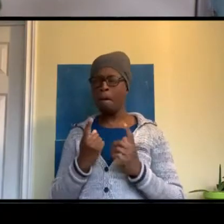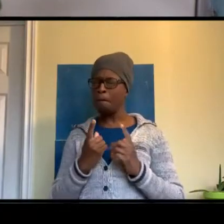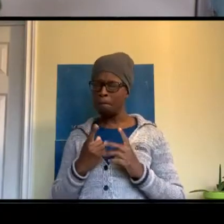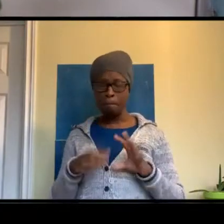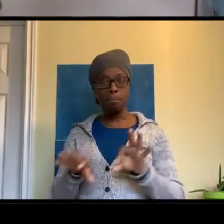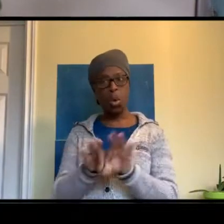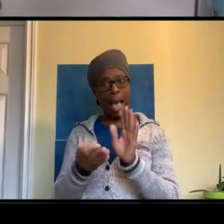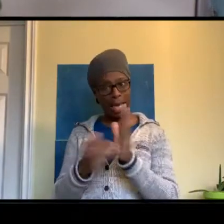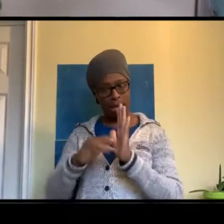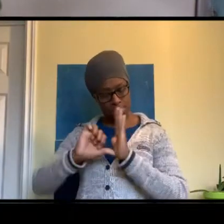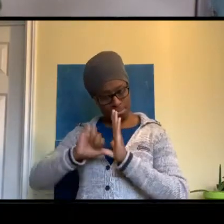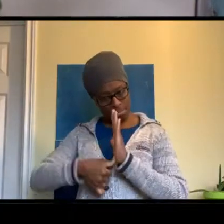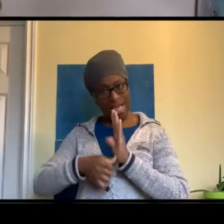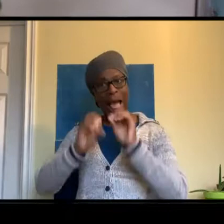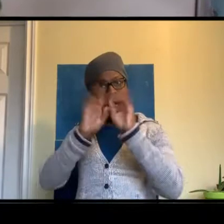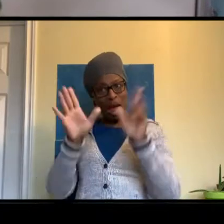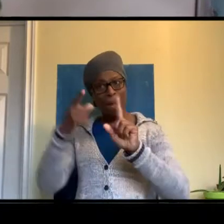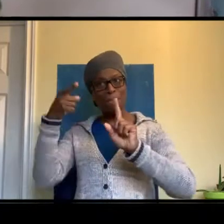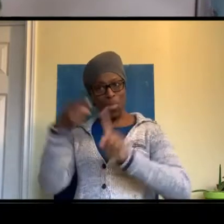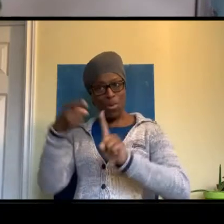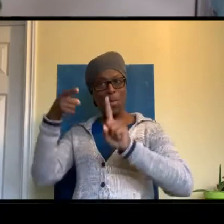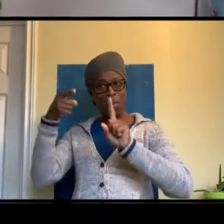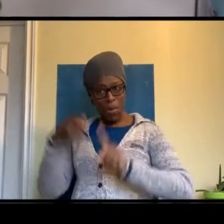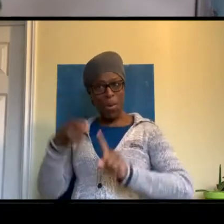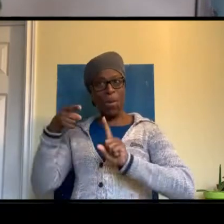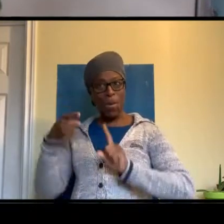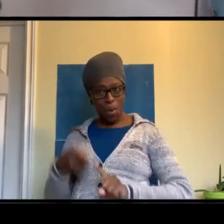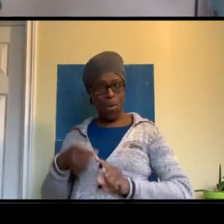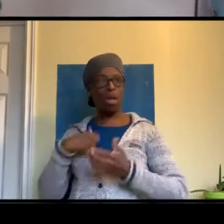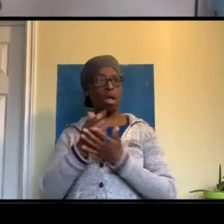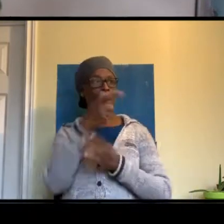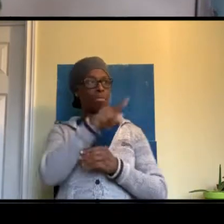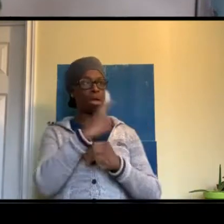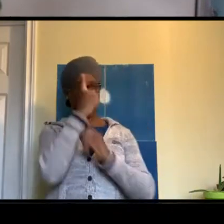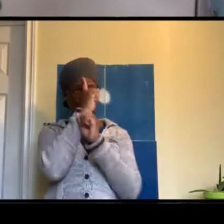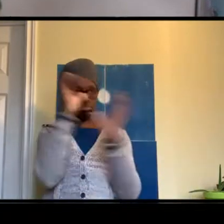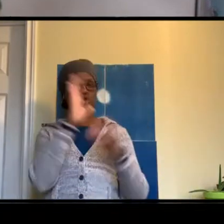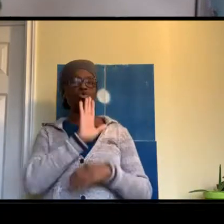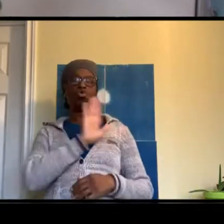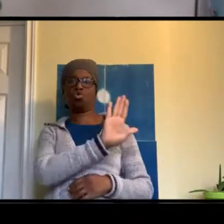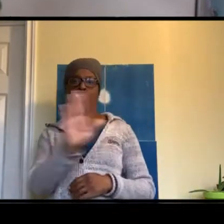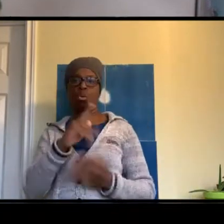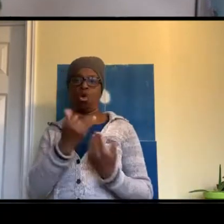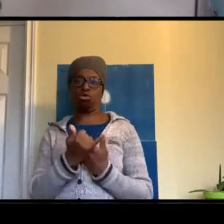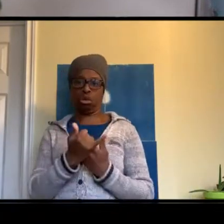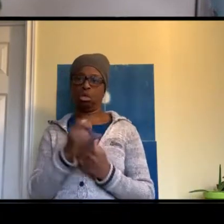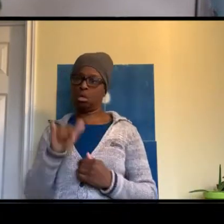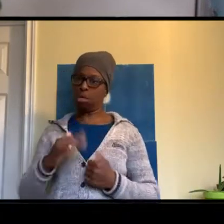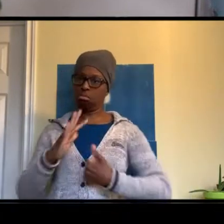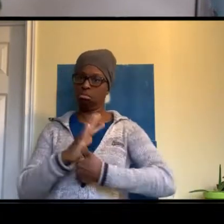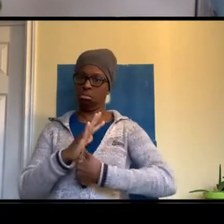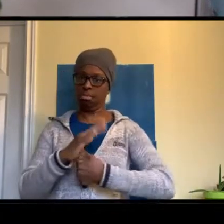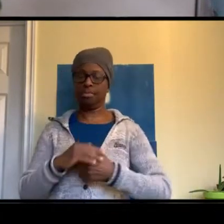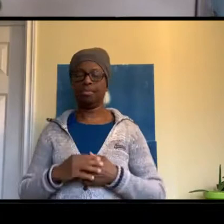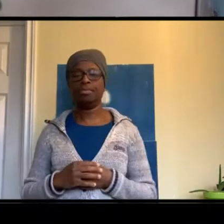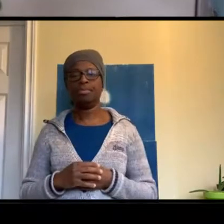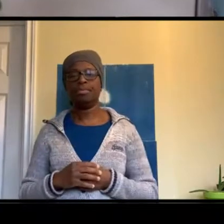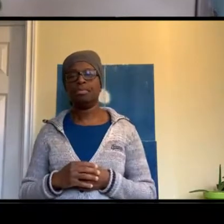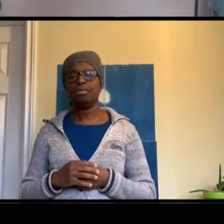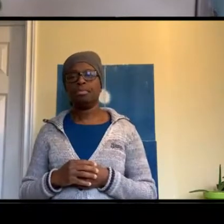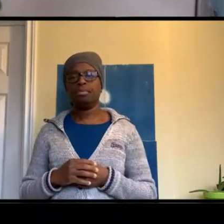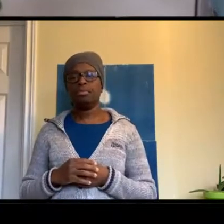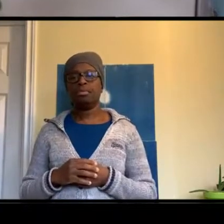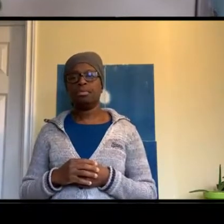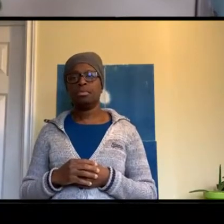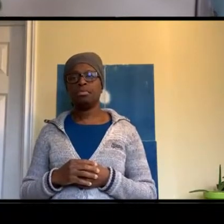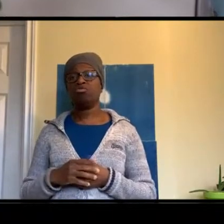section, can be really helpful in terms of the grant writing process. And I've written grants that,